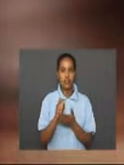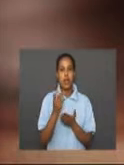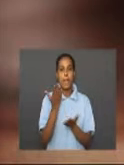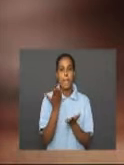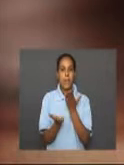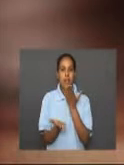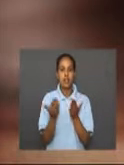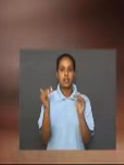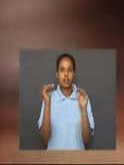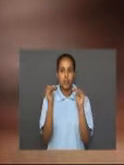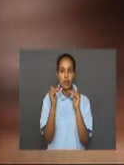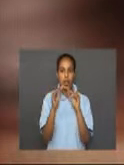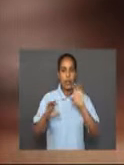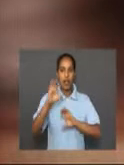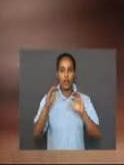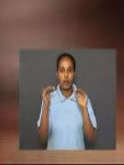is cassiterite.